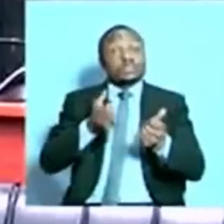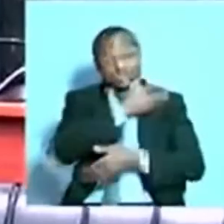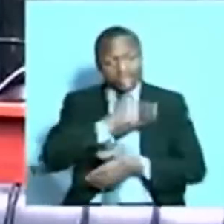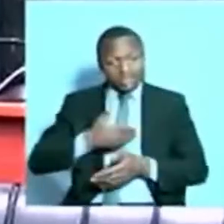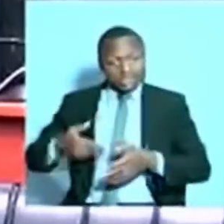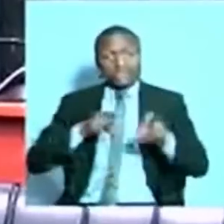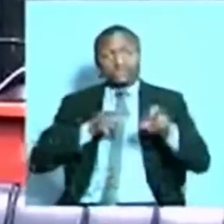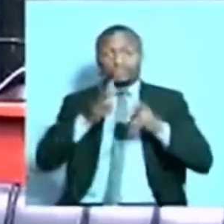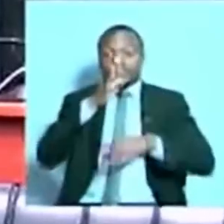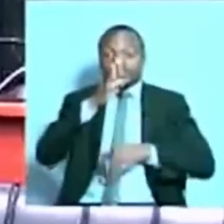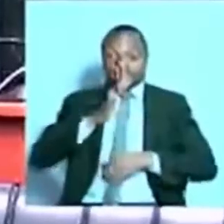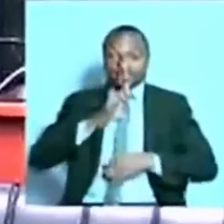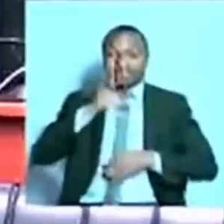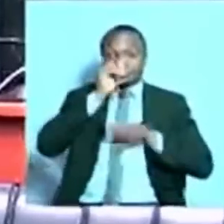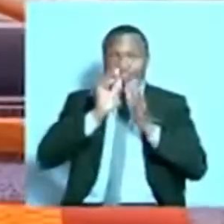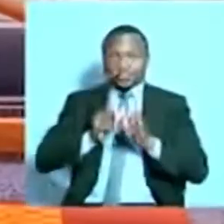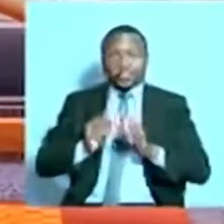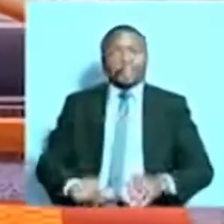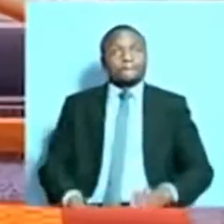Speaker.